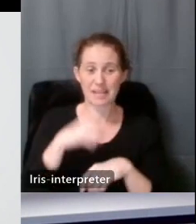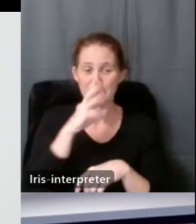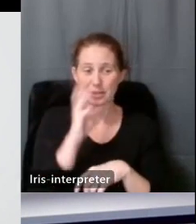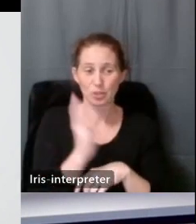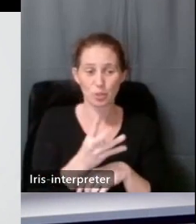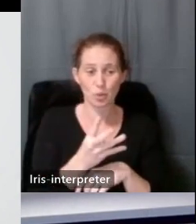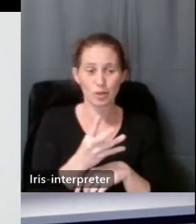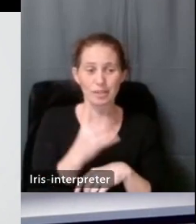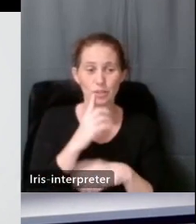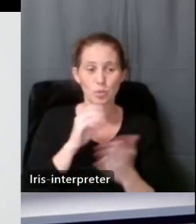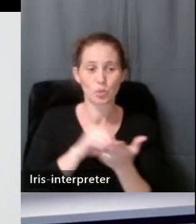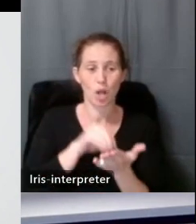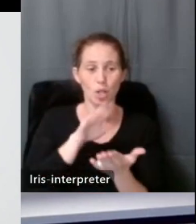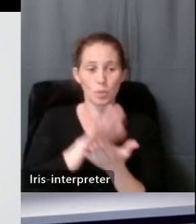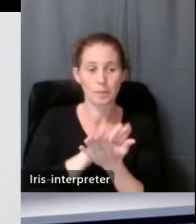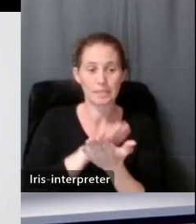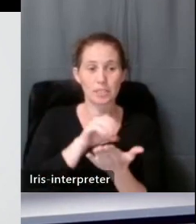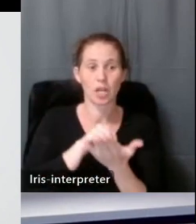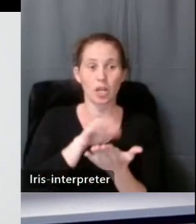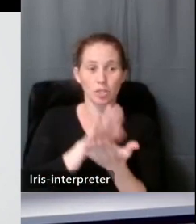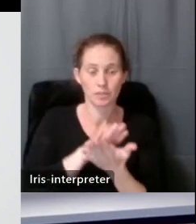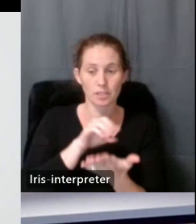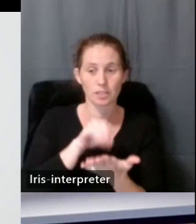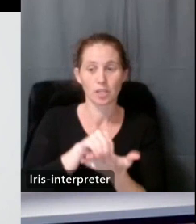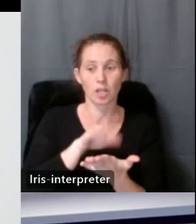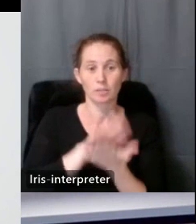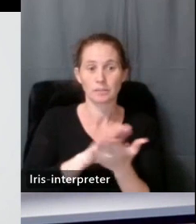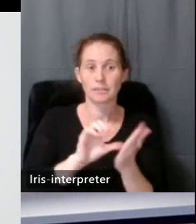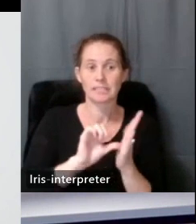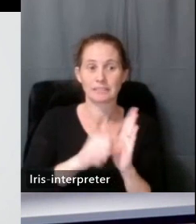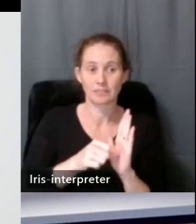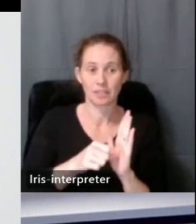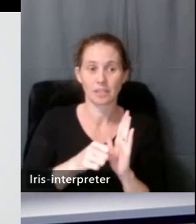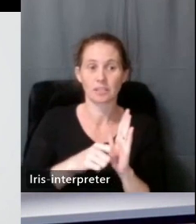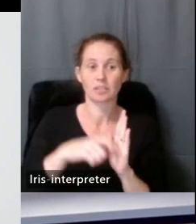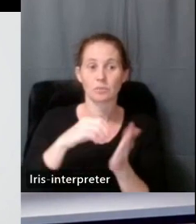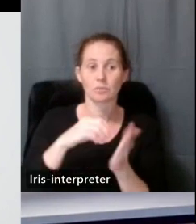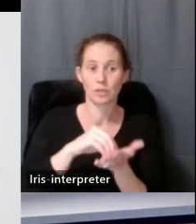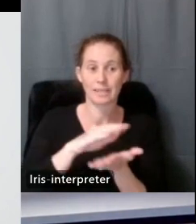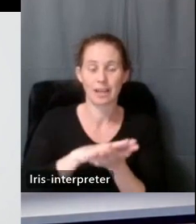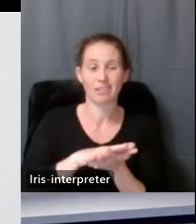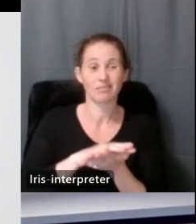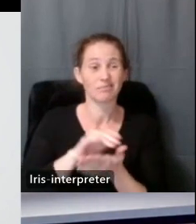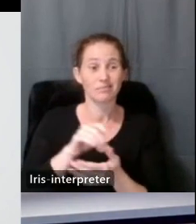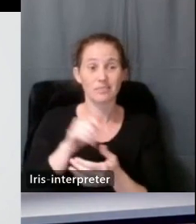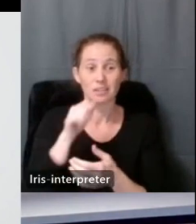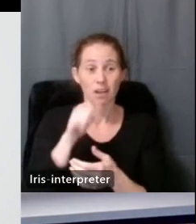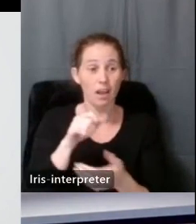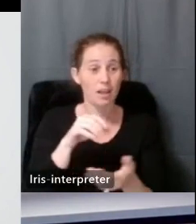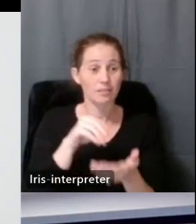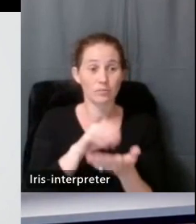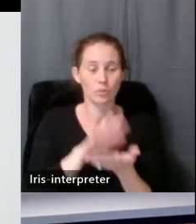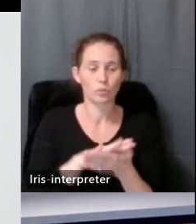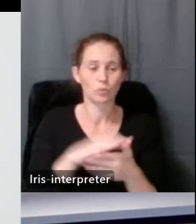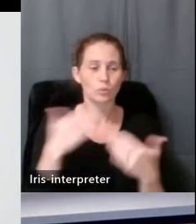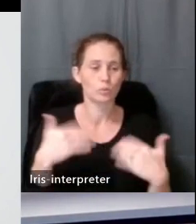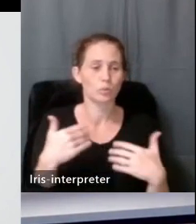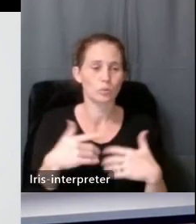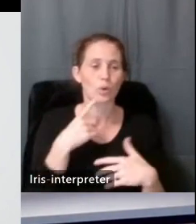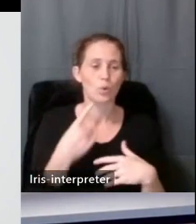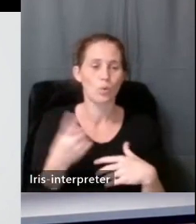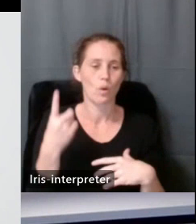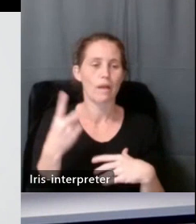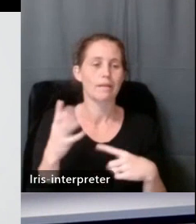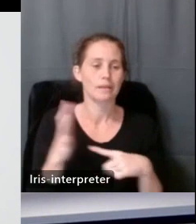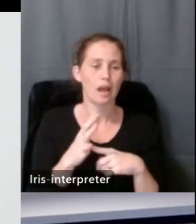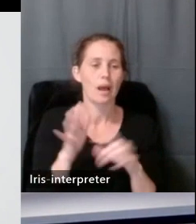is to document. Document, document, document. The failure to do this is one of the most common